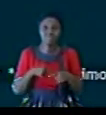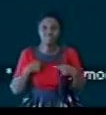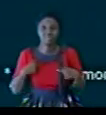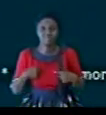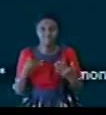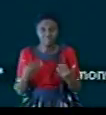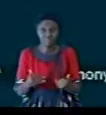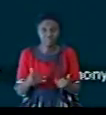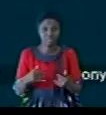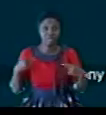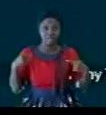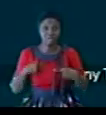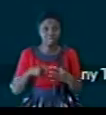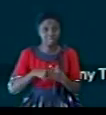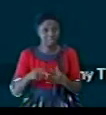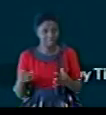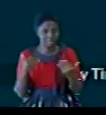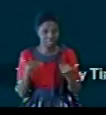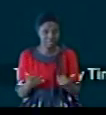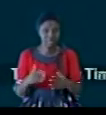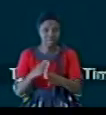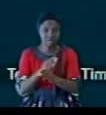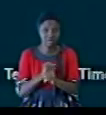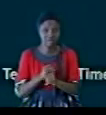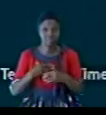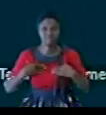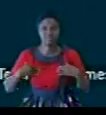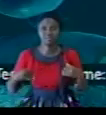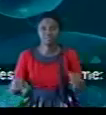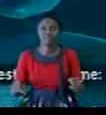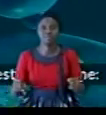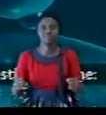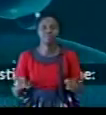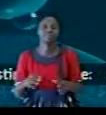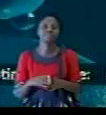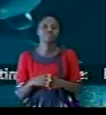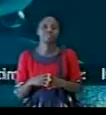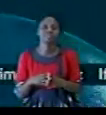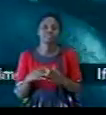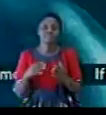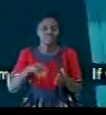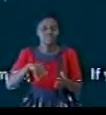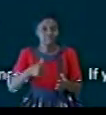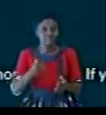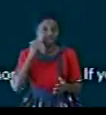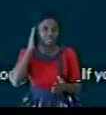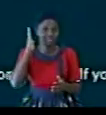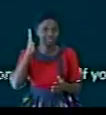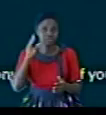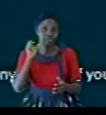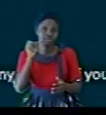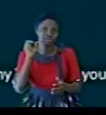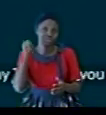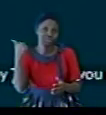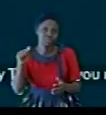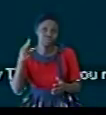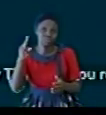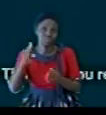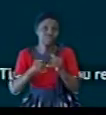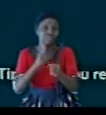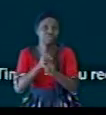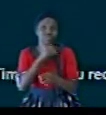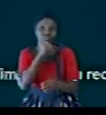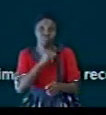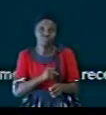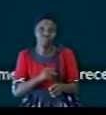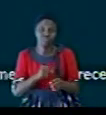gone, and now he has received his healing. This is from Chidera Simeon, a 12-year-old, who is